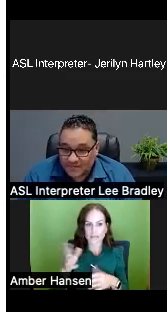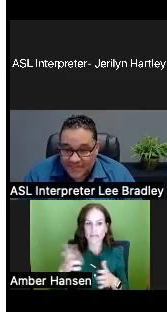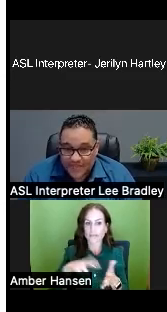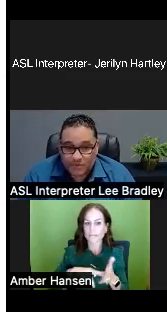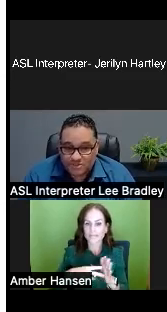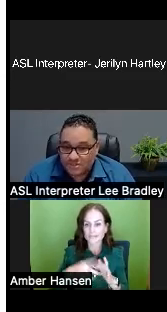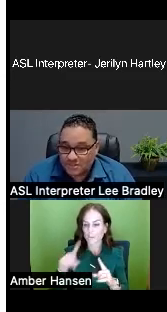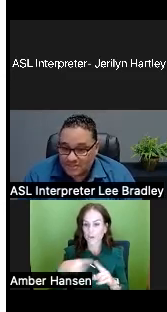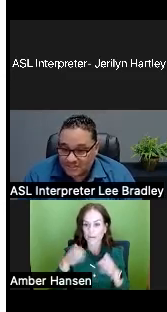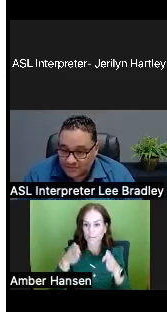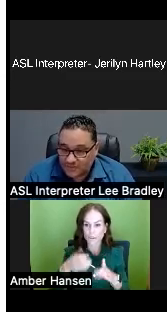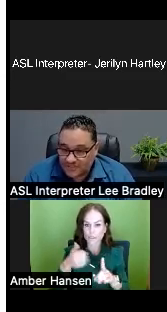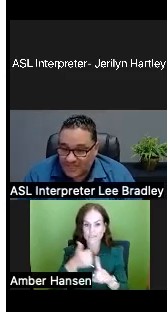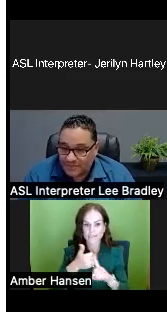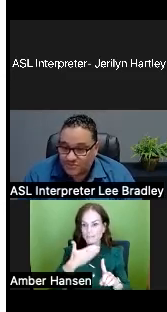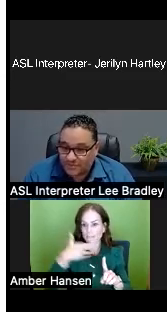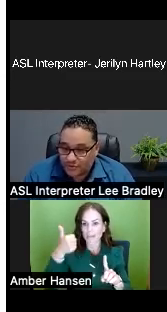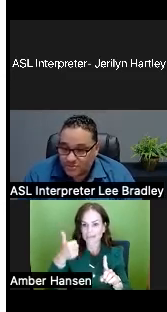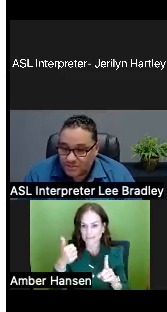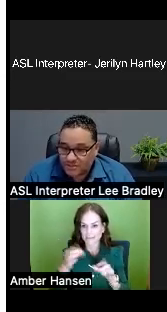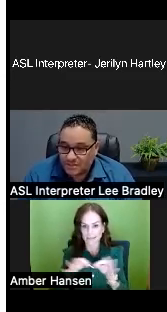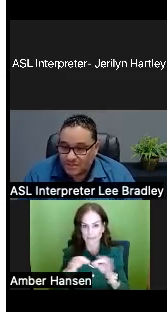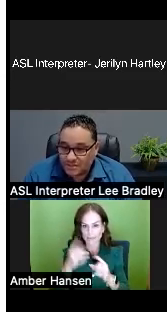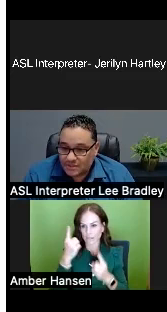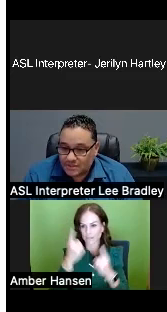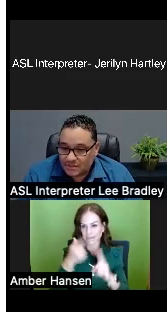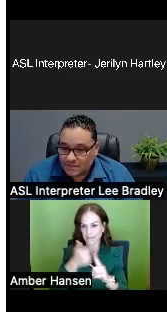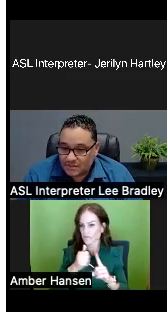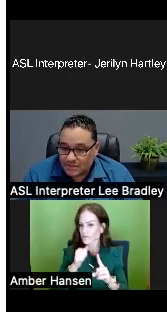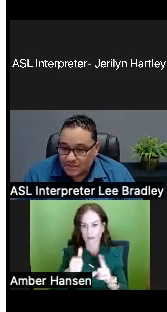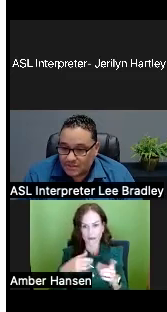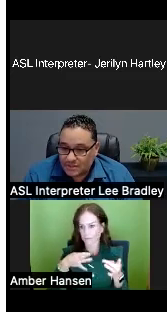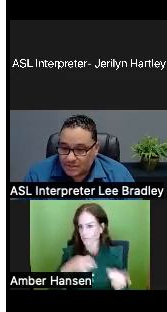causes language disfluency. That means when a person,